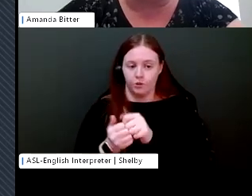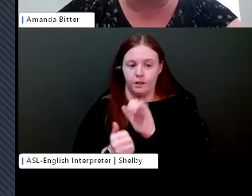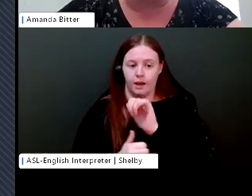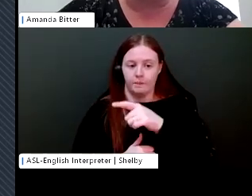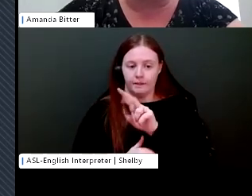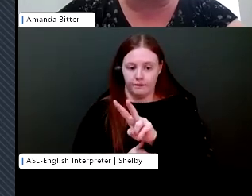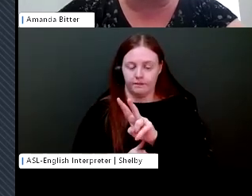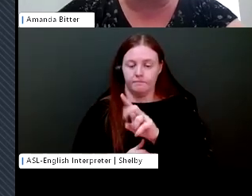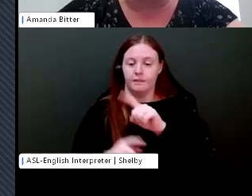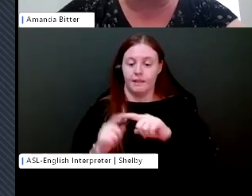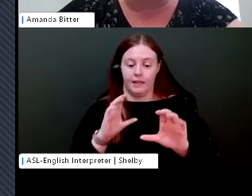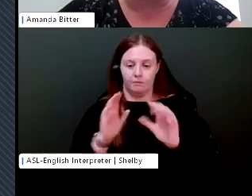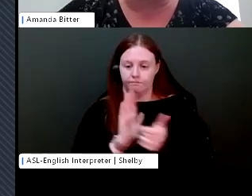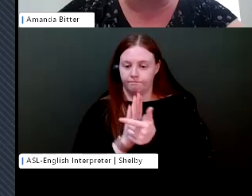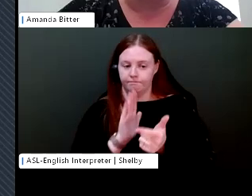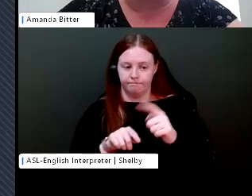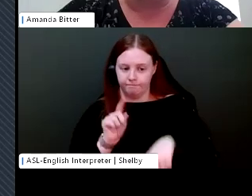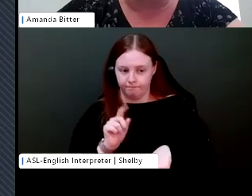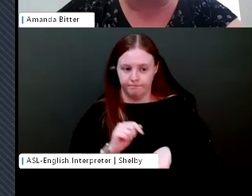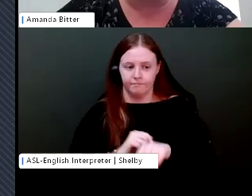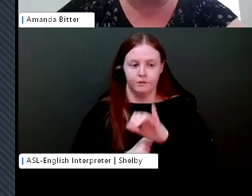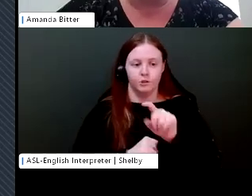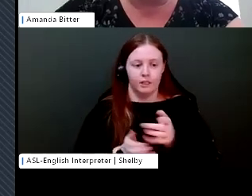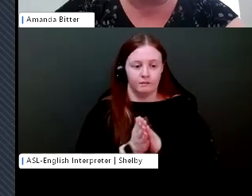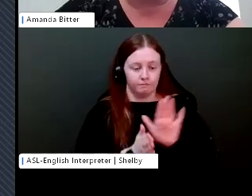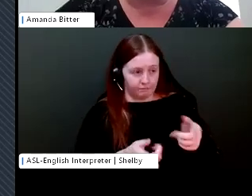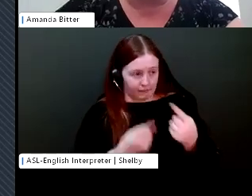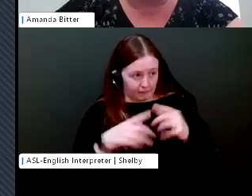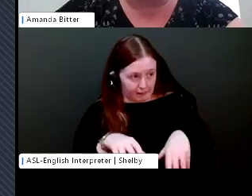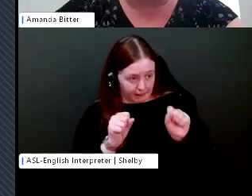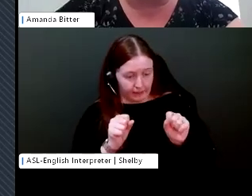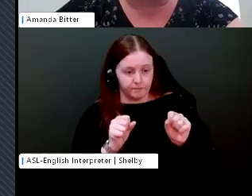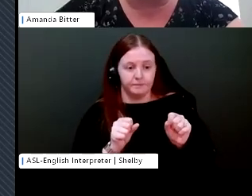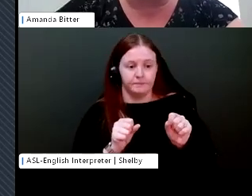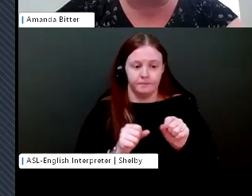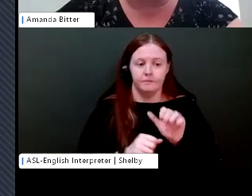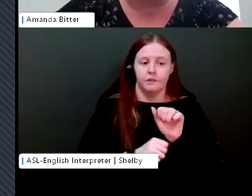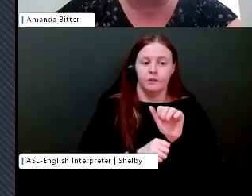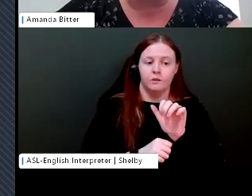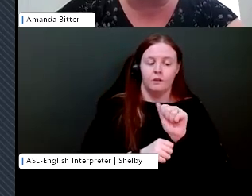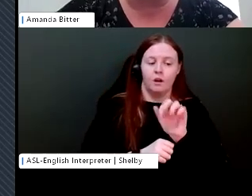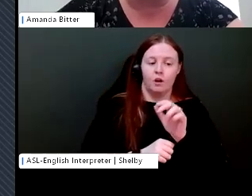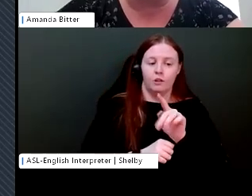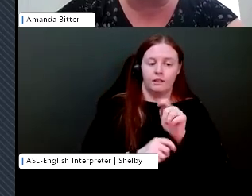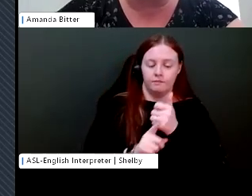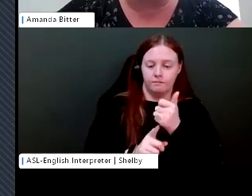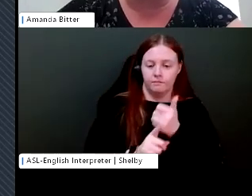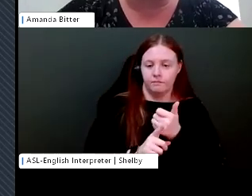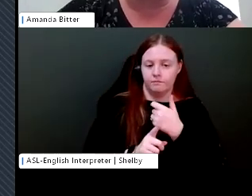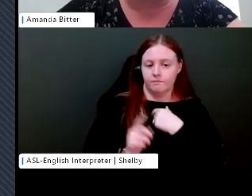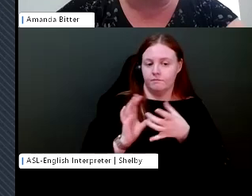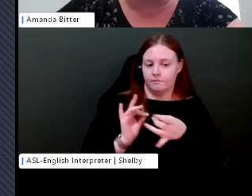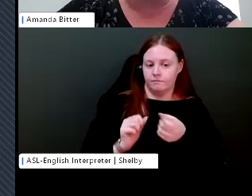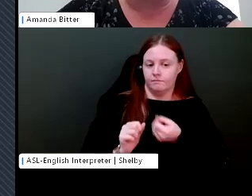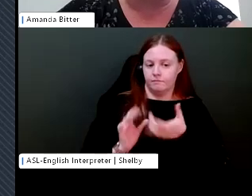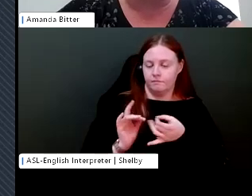so he called from the hospital after being on the no communication order. So Arnett provided an audio statement and claims that she does not believe that Jack